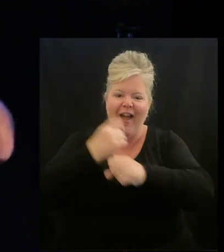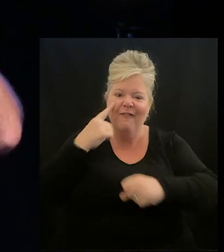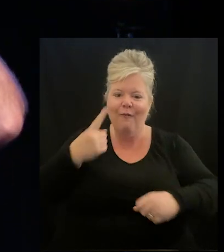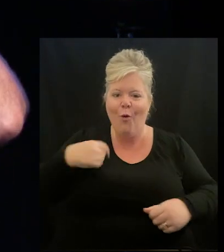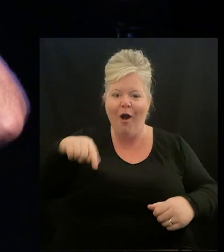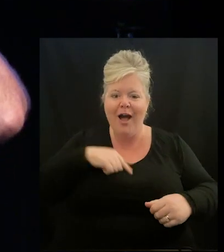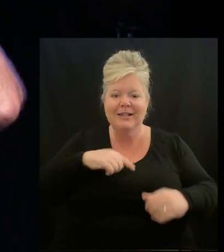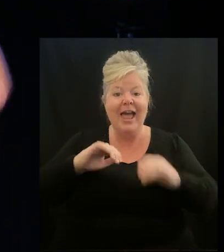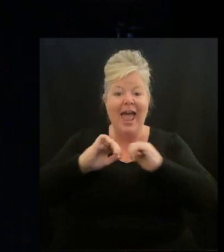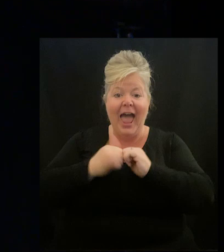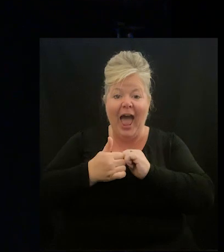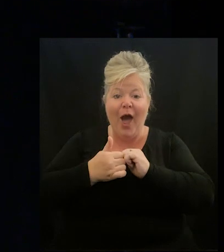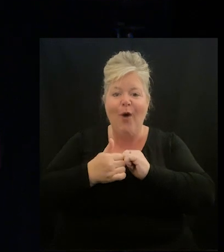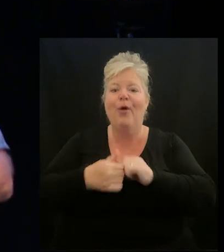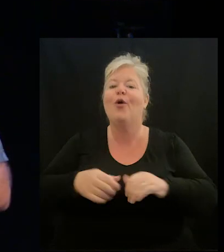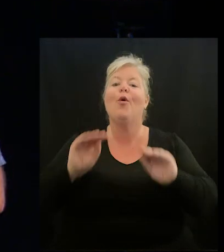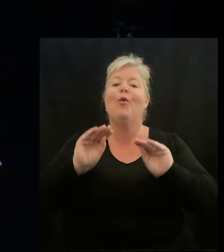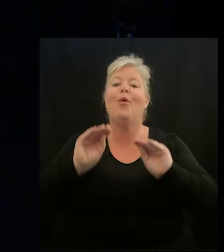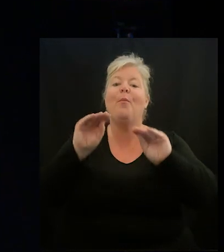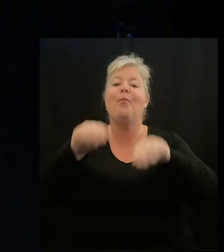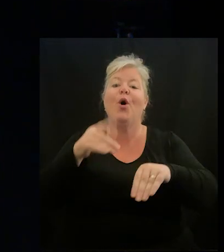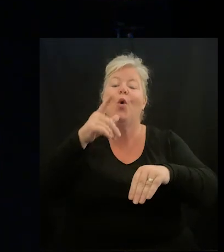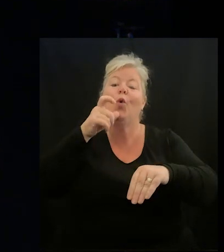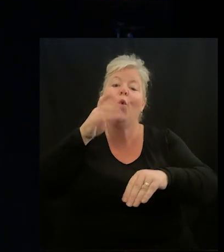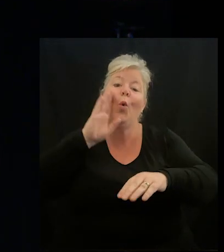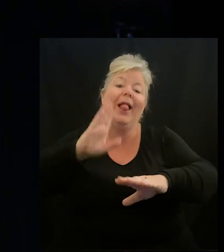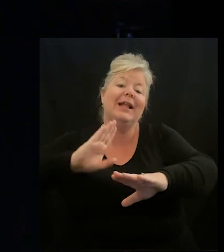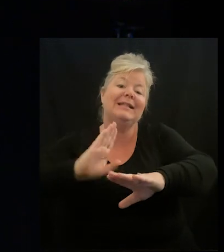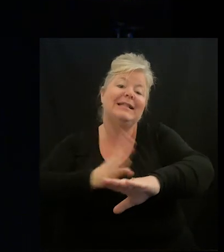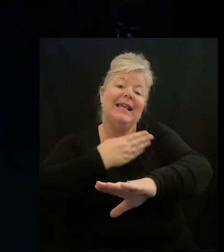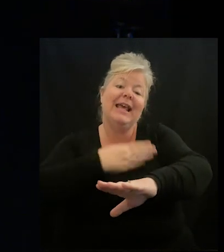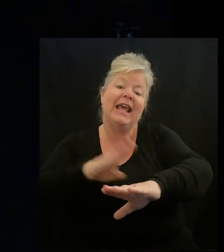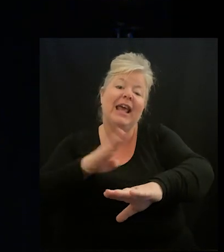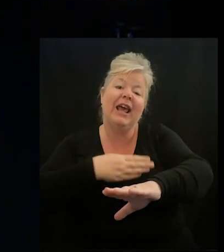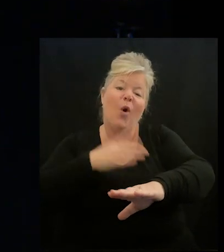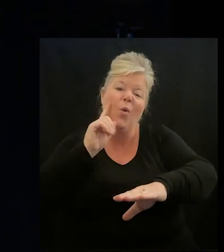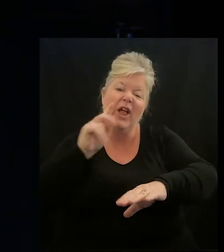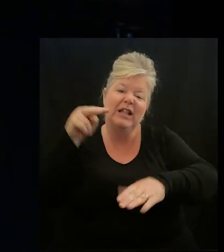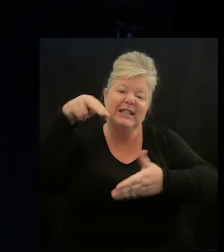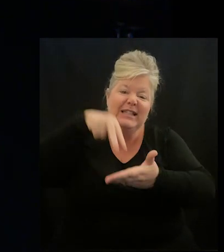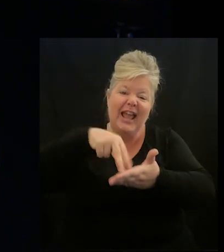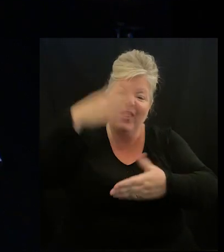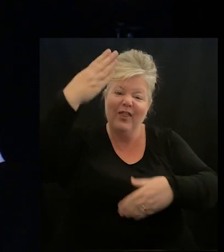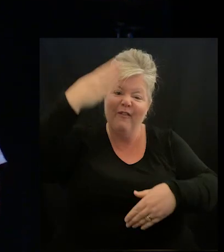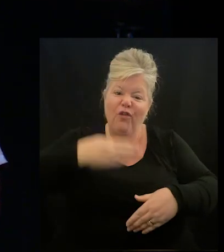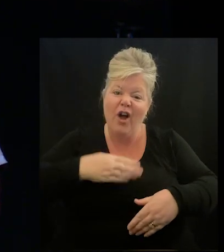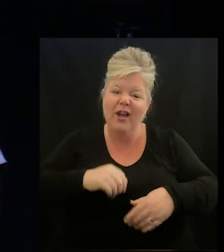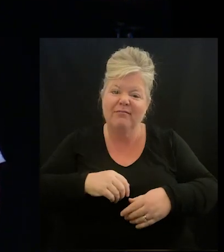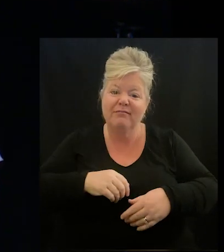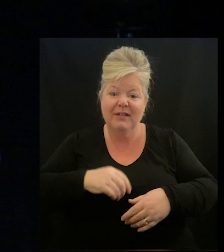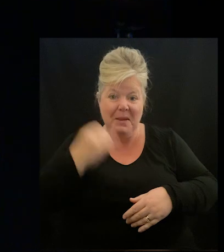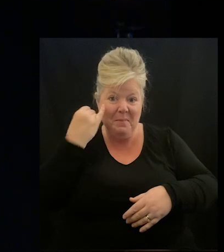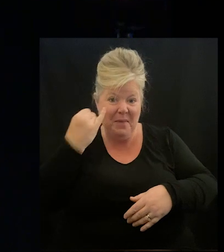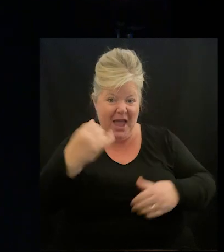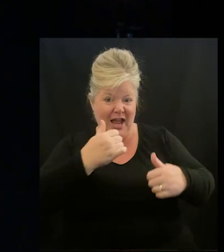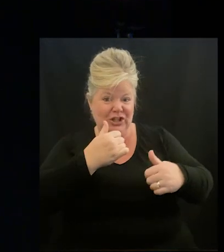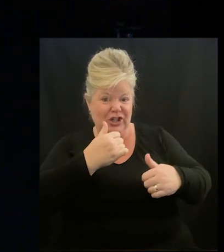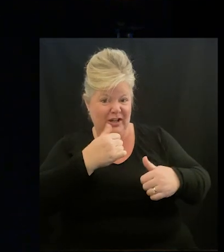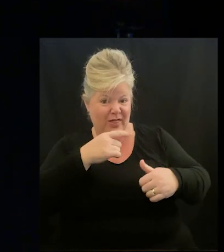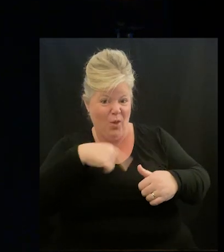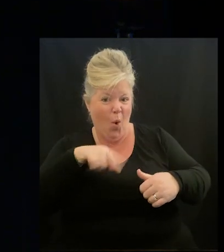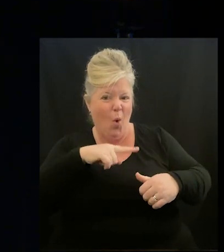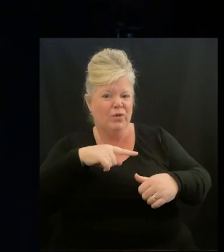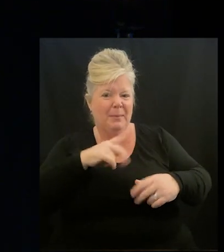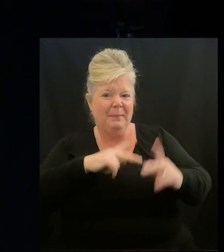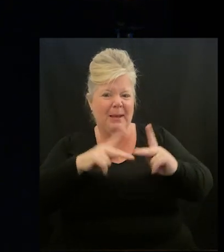We're going to put the singers out in front of the army. The warriors must have been thinking, are you kidding